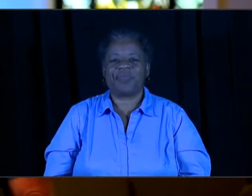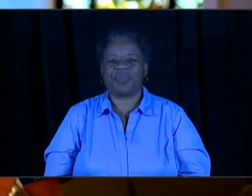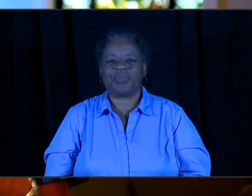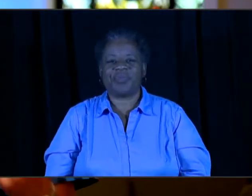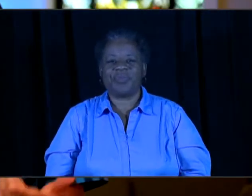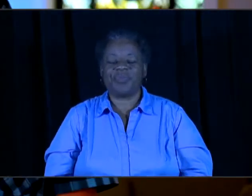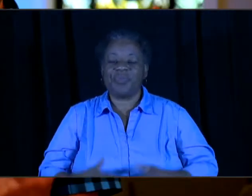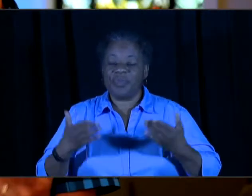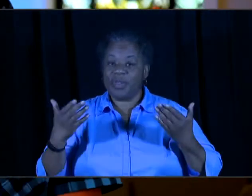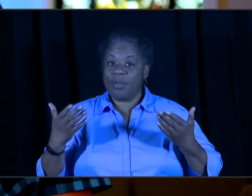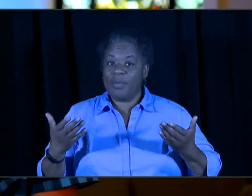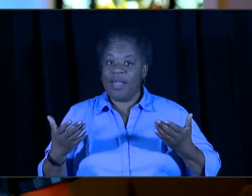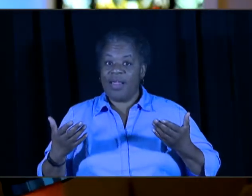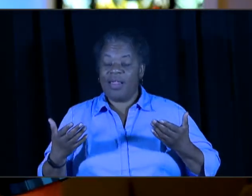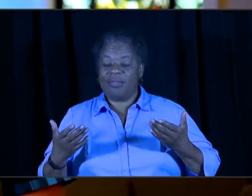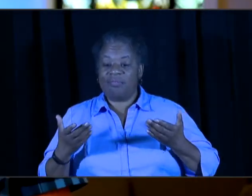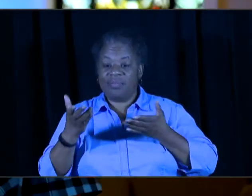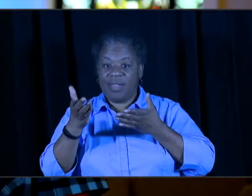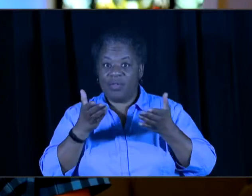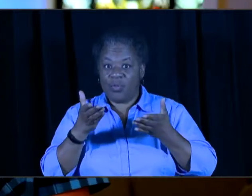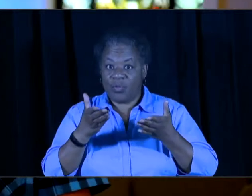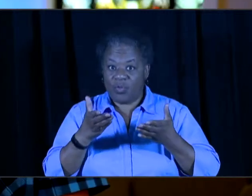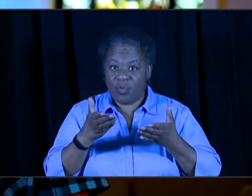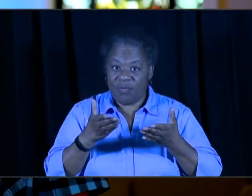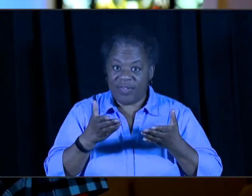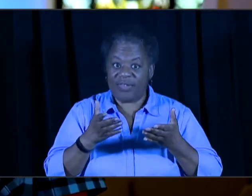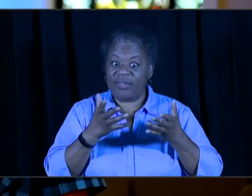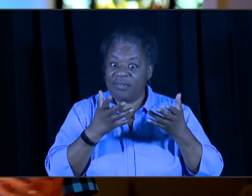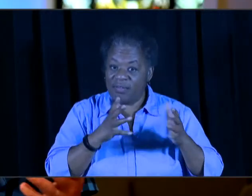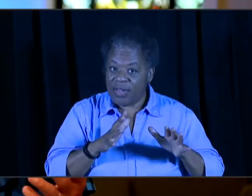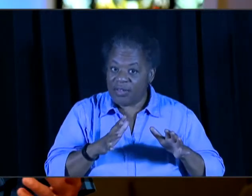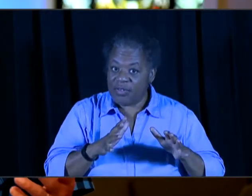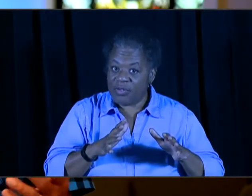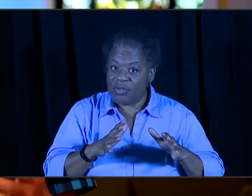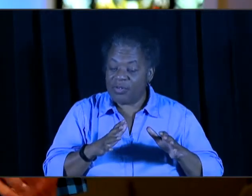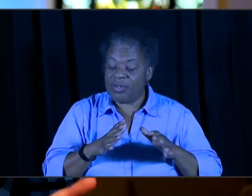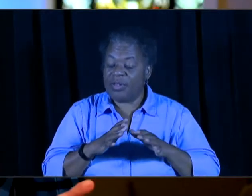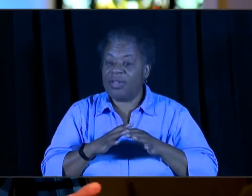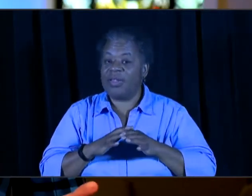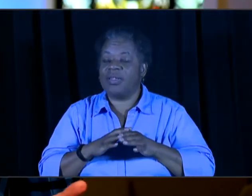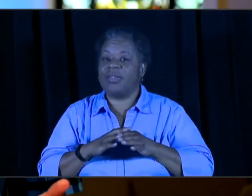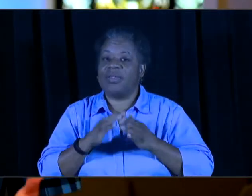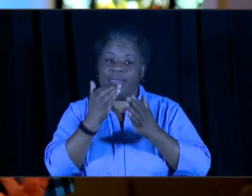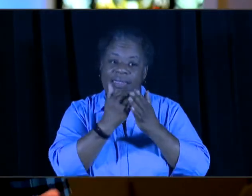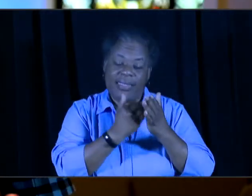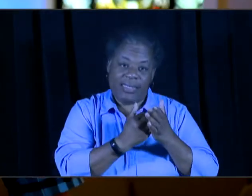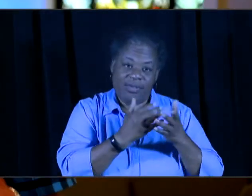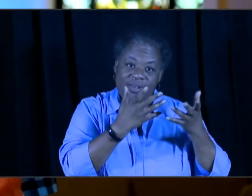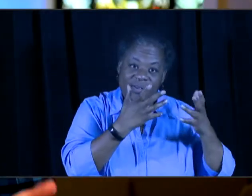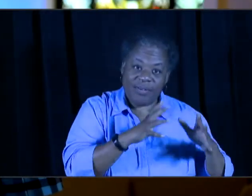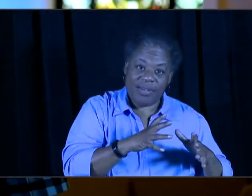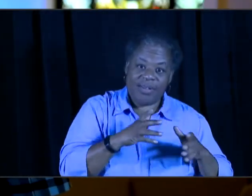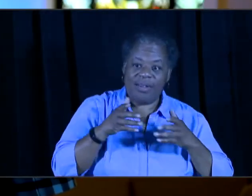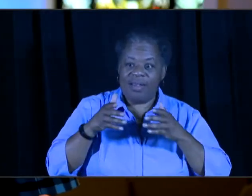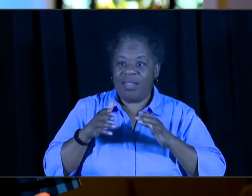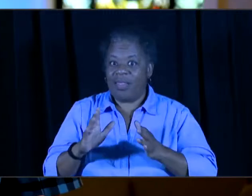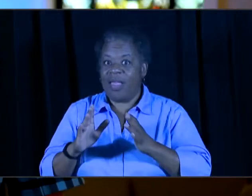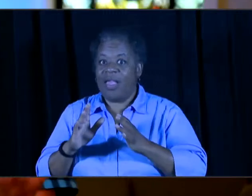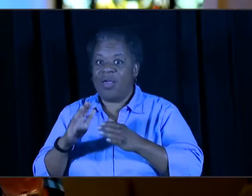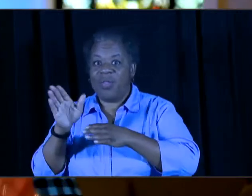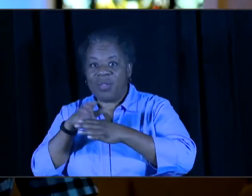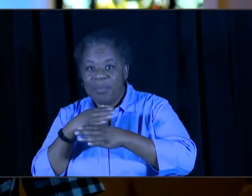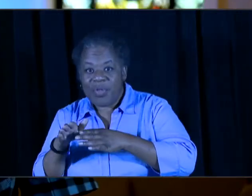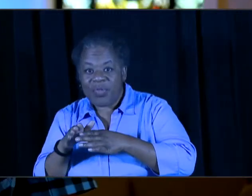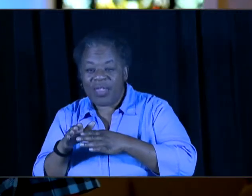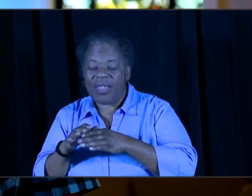Well, as we finish up our service and our series here today, we'd like to allow ourselves a moment of music and reflection,